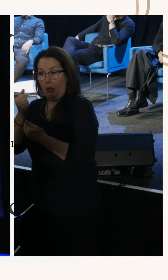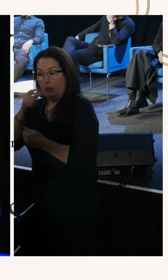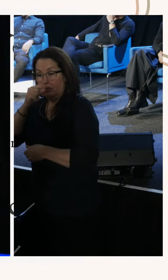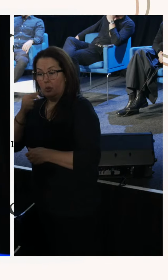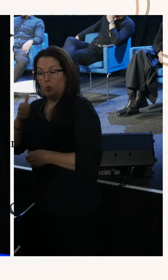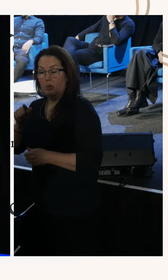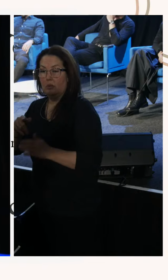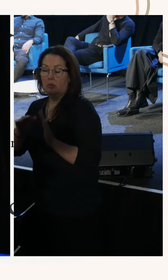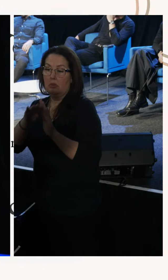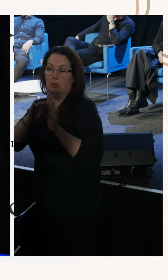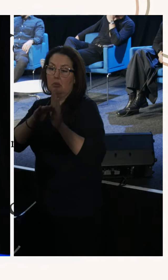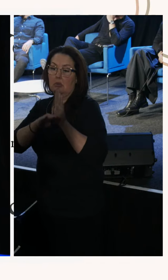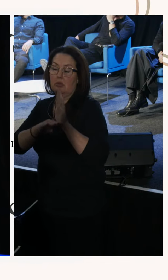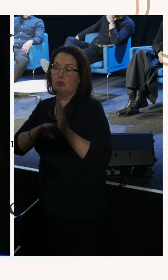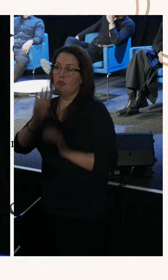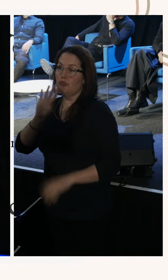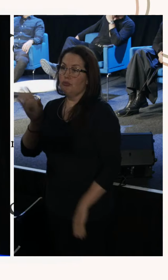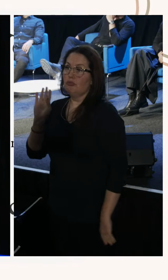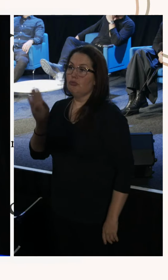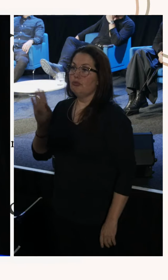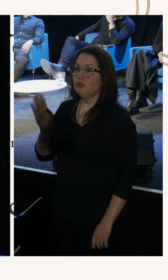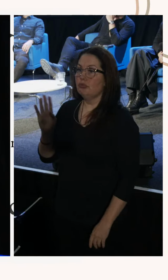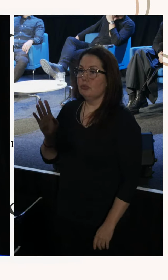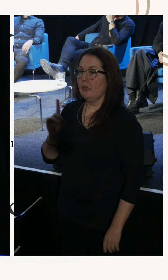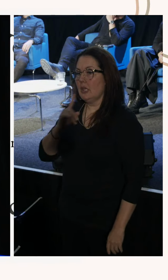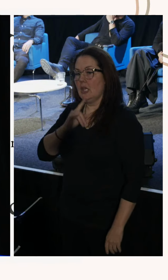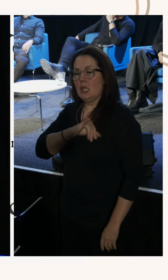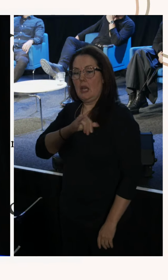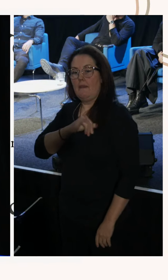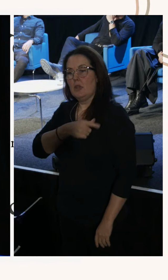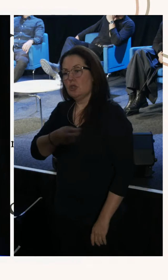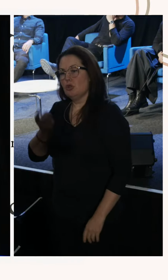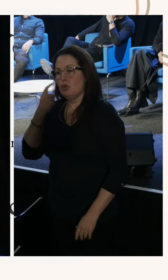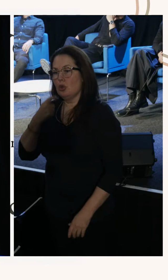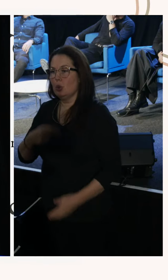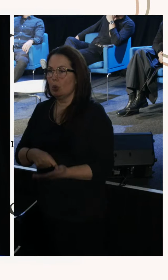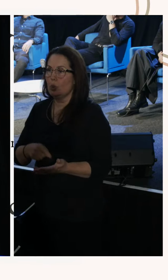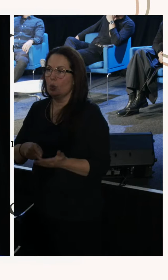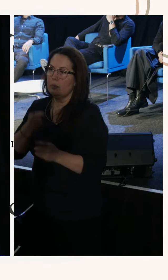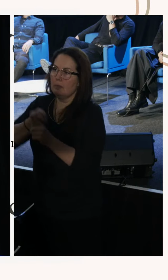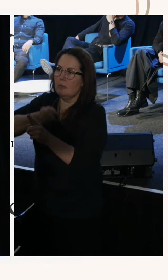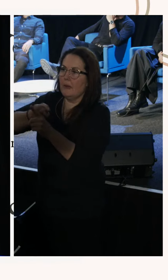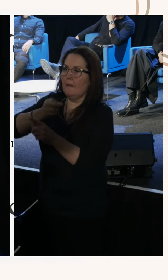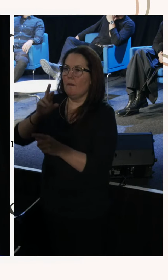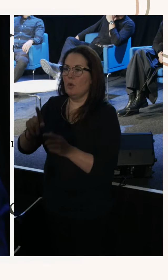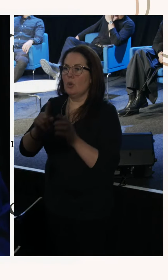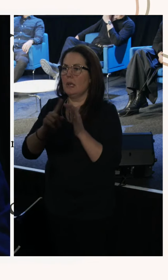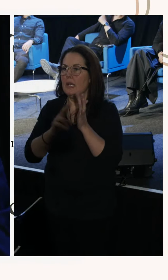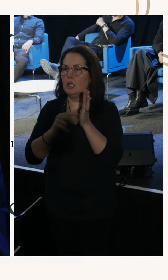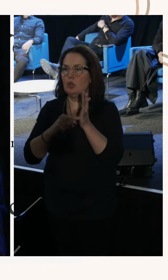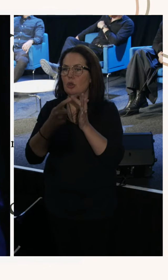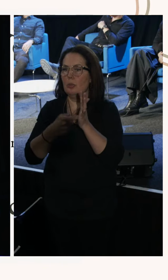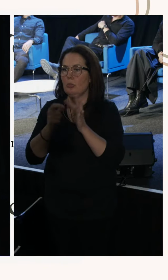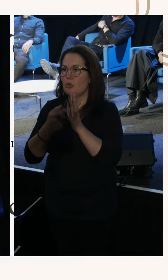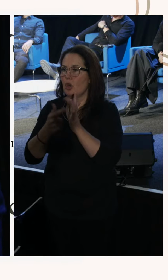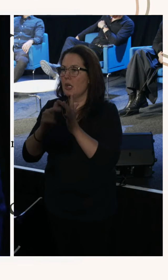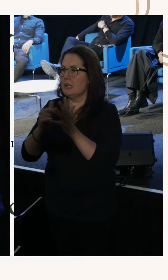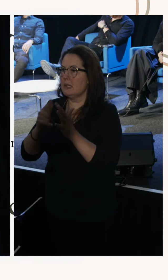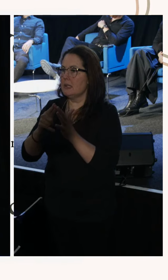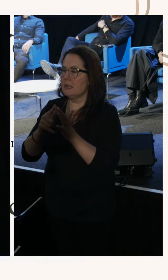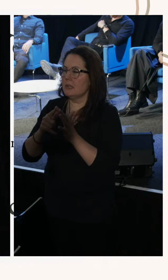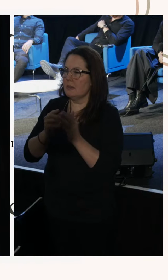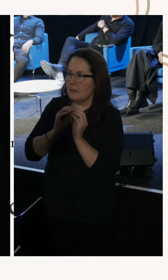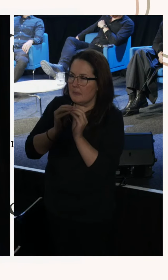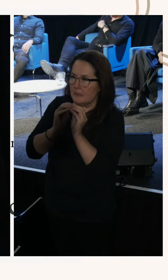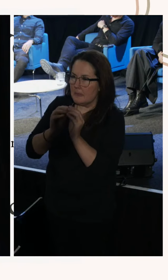that, for instance, staff trying to organise for a better enterprise bargain is a bad thing. And that, the argument in the piece is a